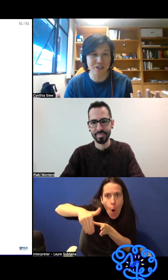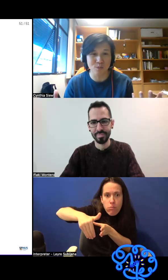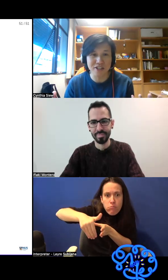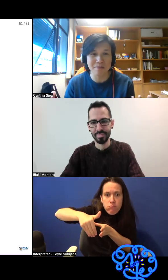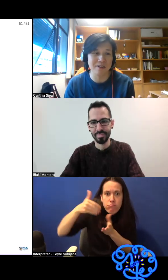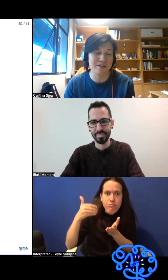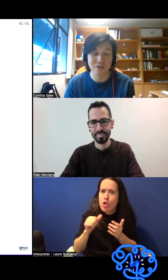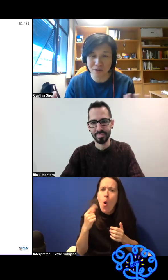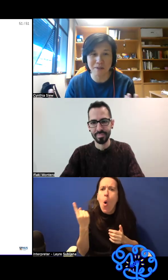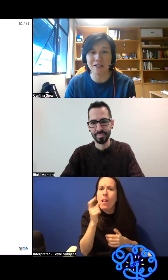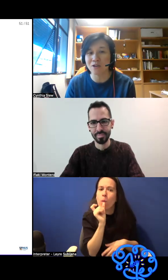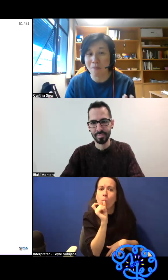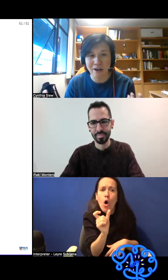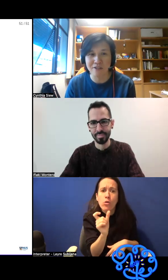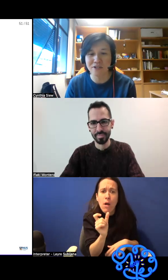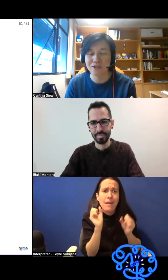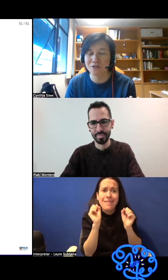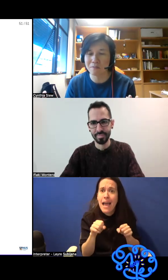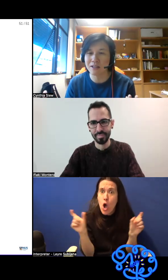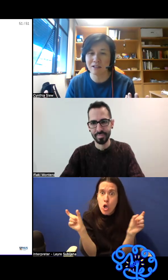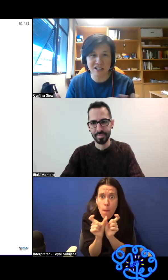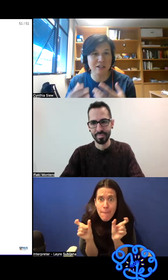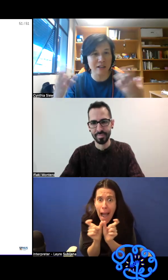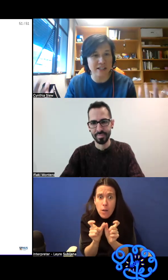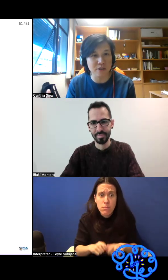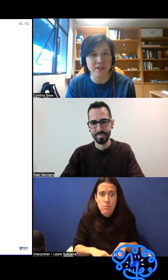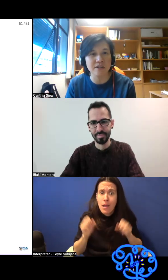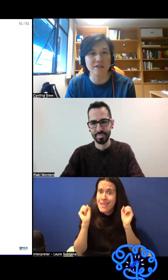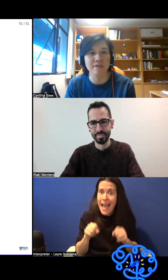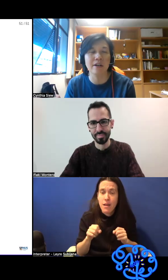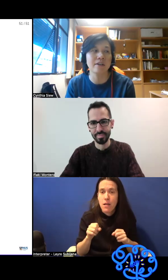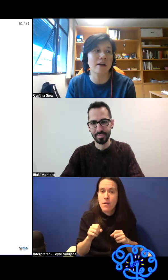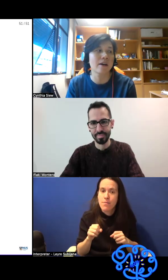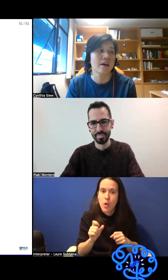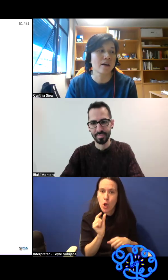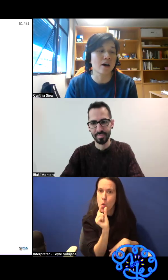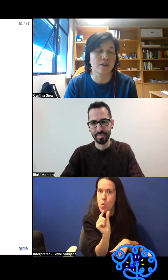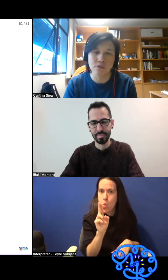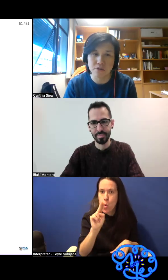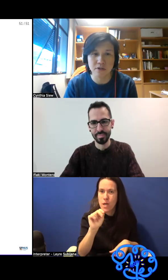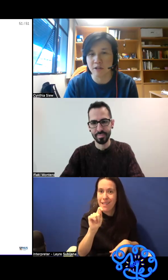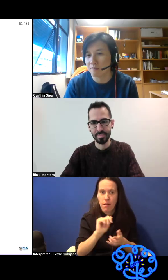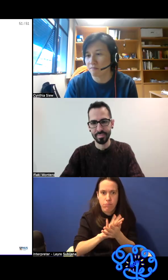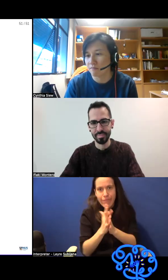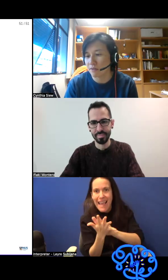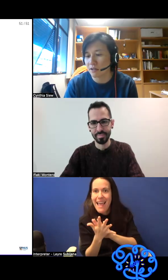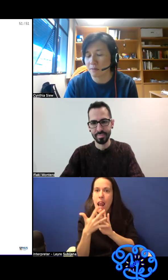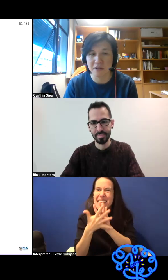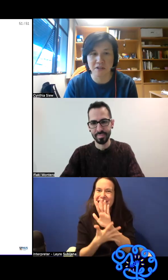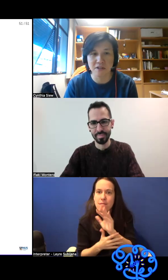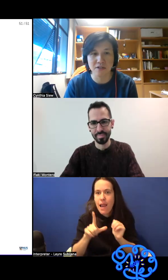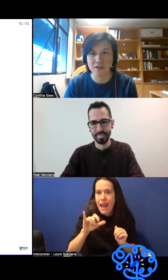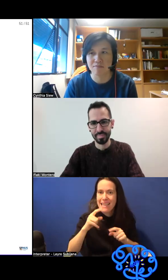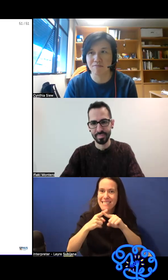not just words, but could be compounds, could be lexicalized units, right, that are used in